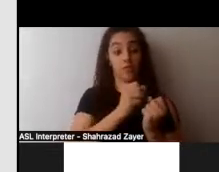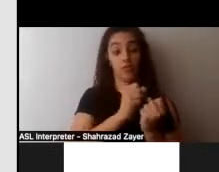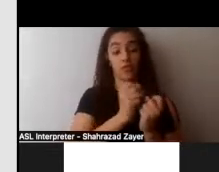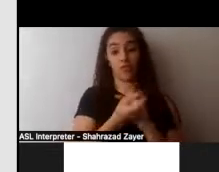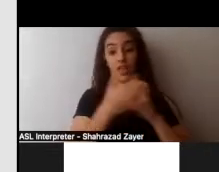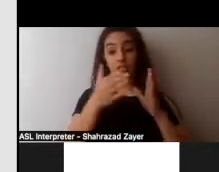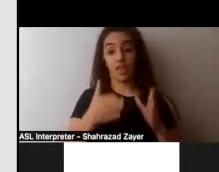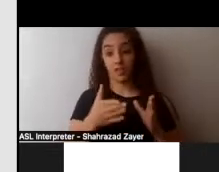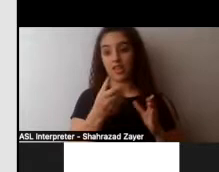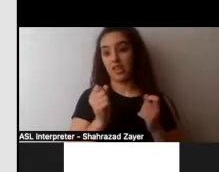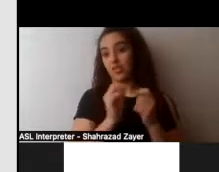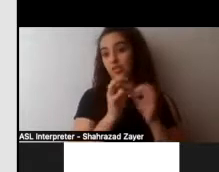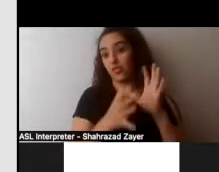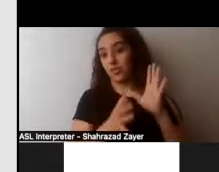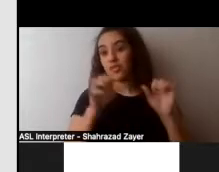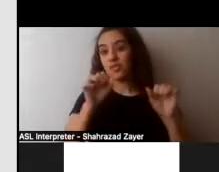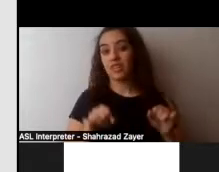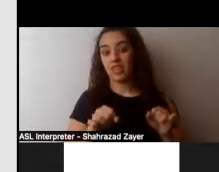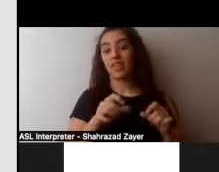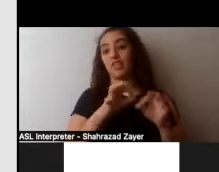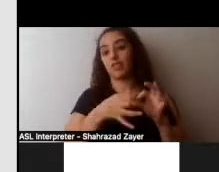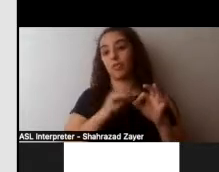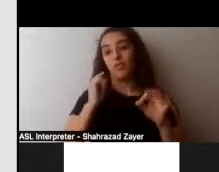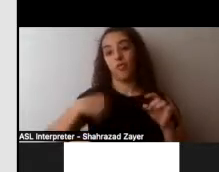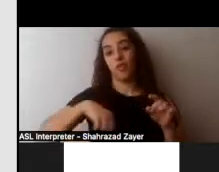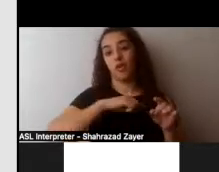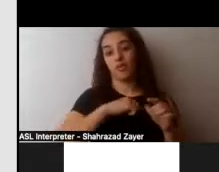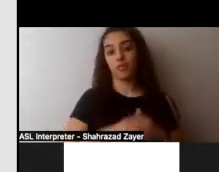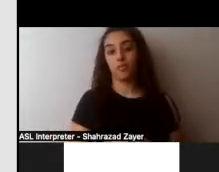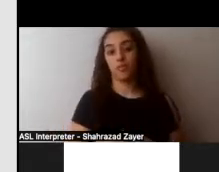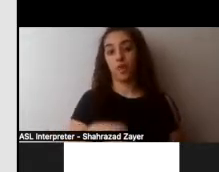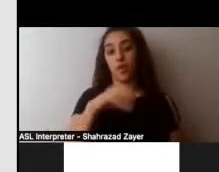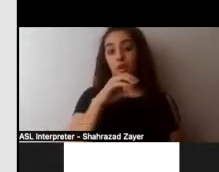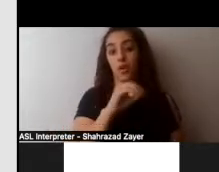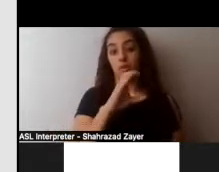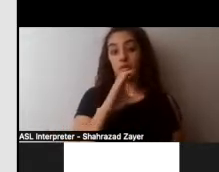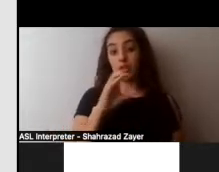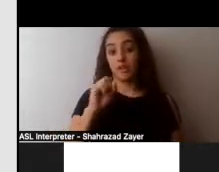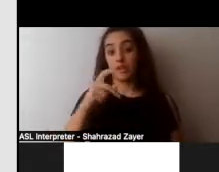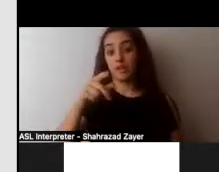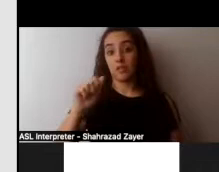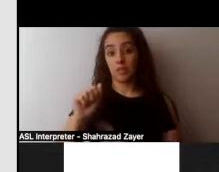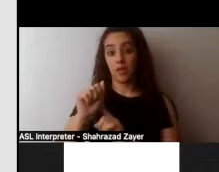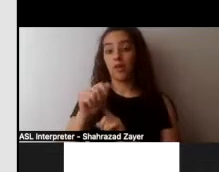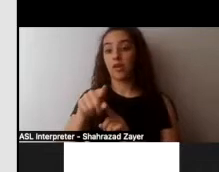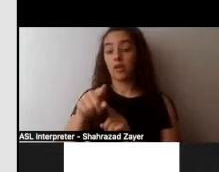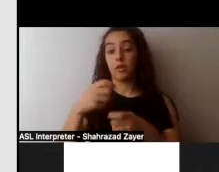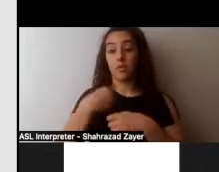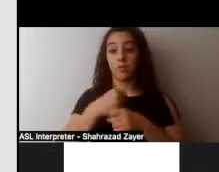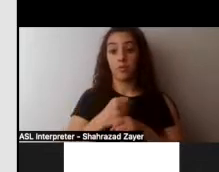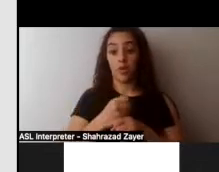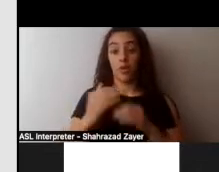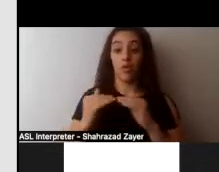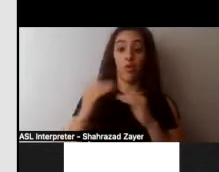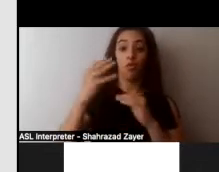The OC Strategic Plan for Aging, or OCSPA, was created more than 4 years ago by a